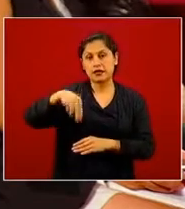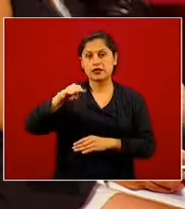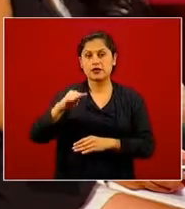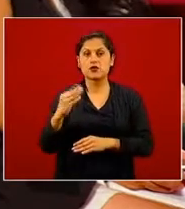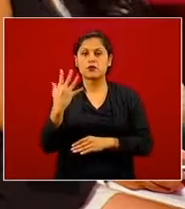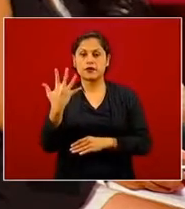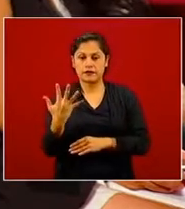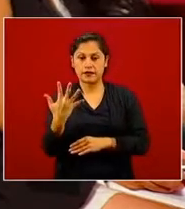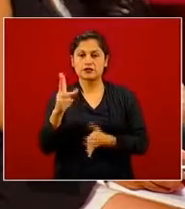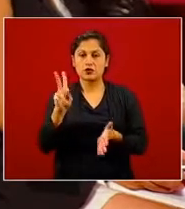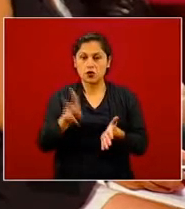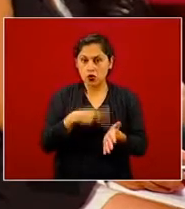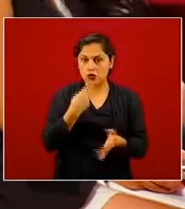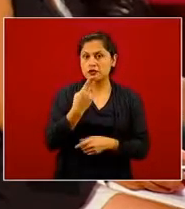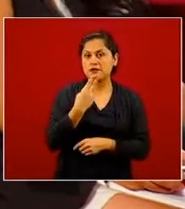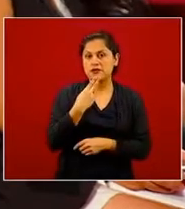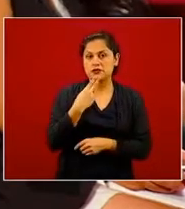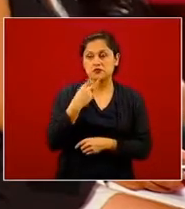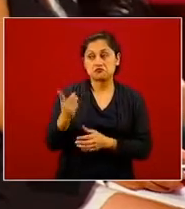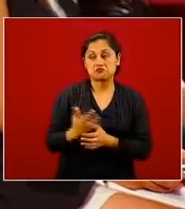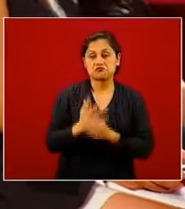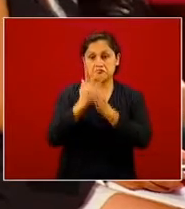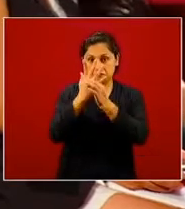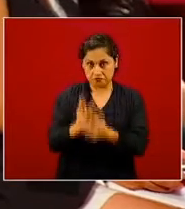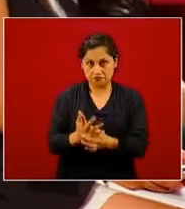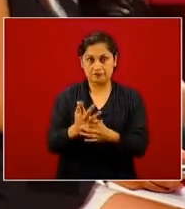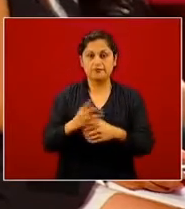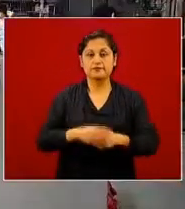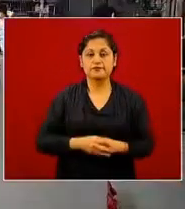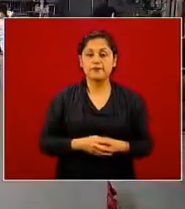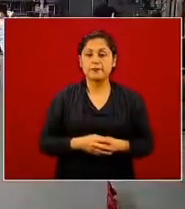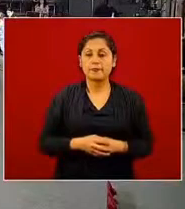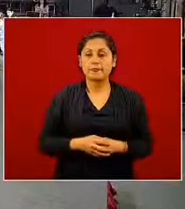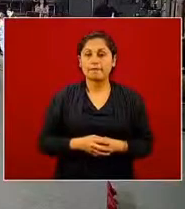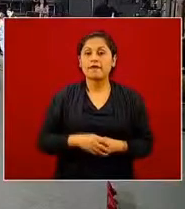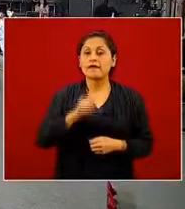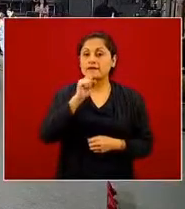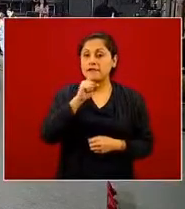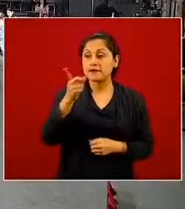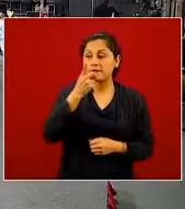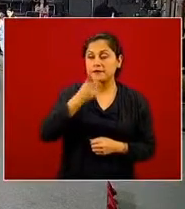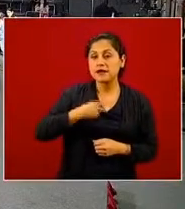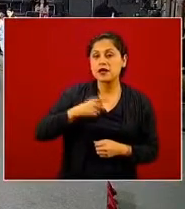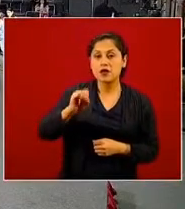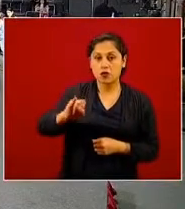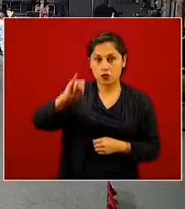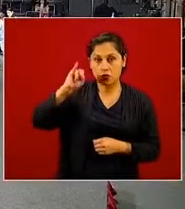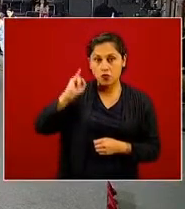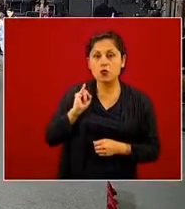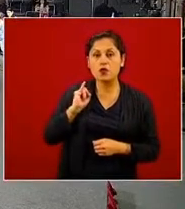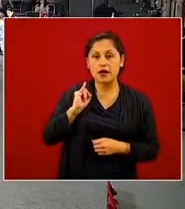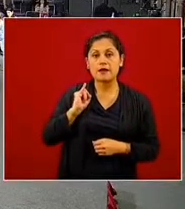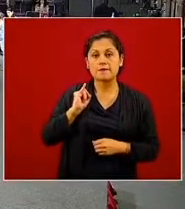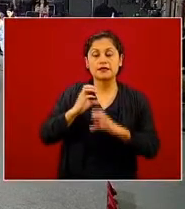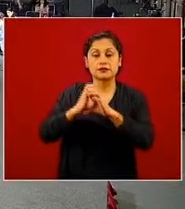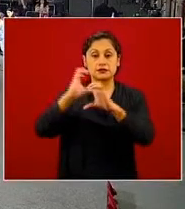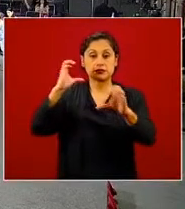are stating that the N95 mask, they want them to reuse